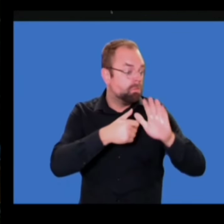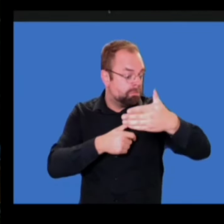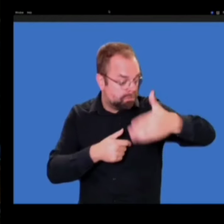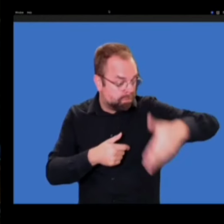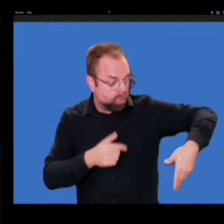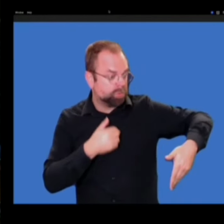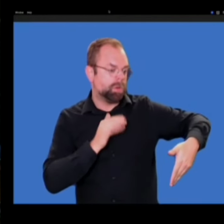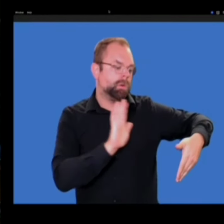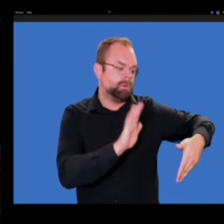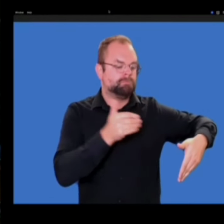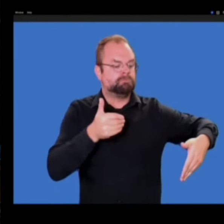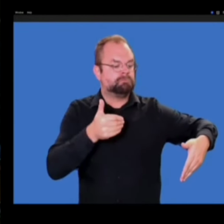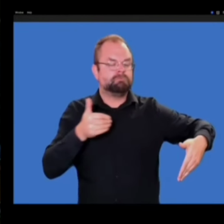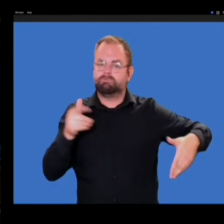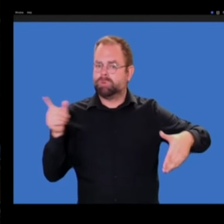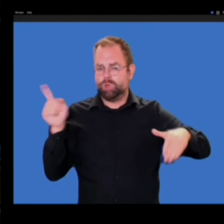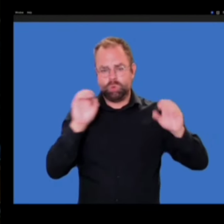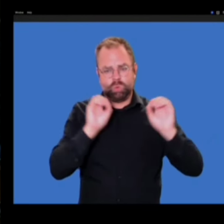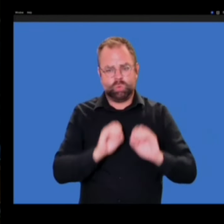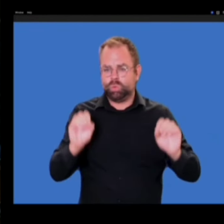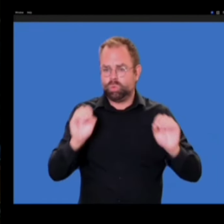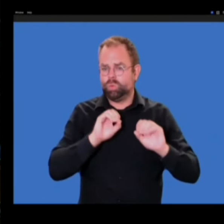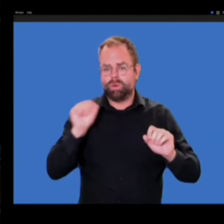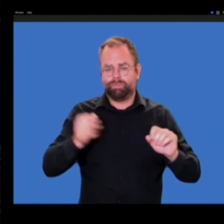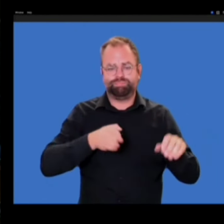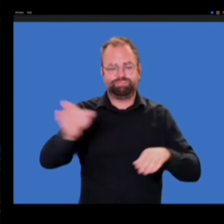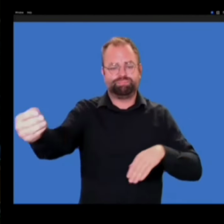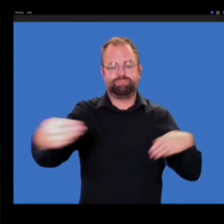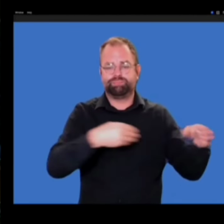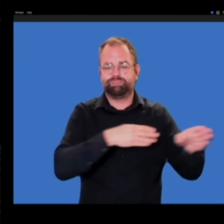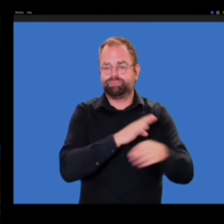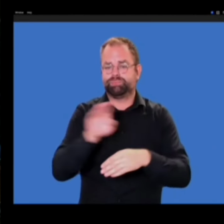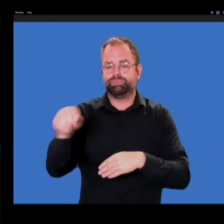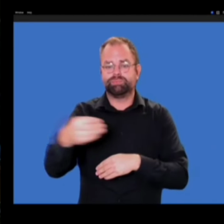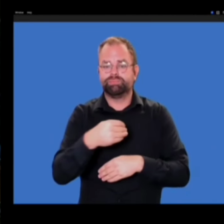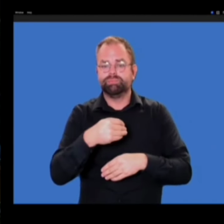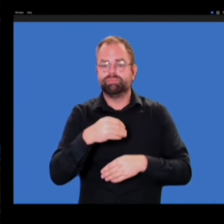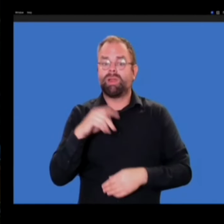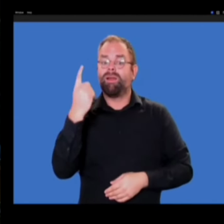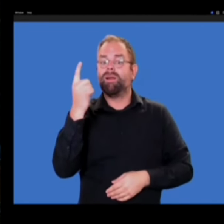importantly, the revitalization of multilateralism.